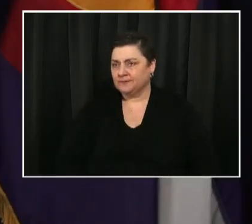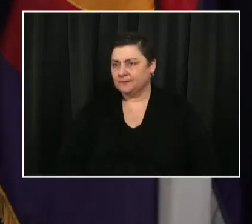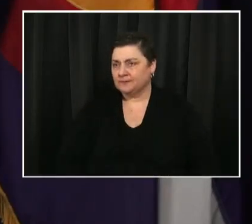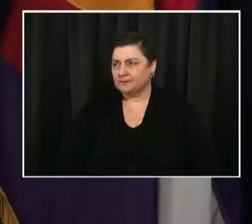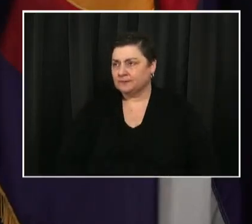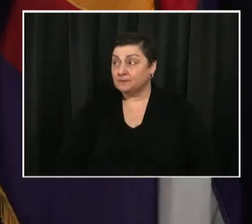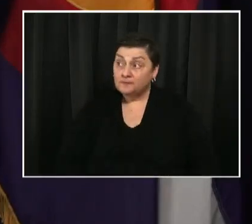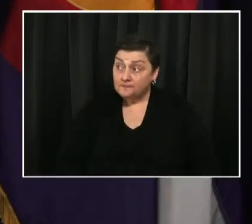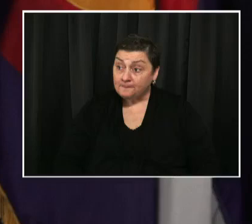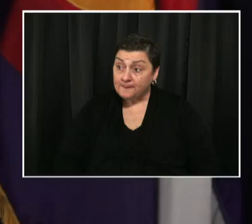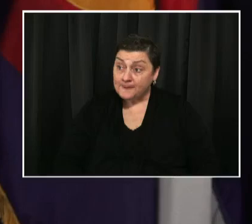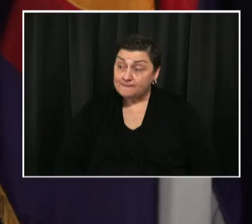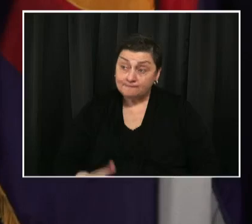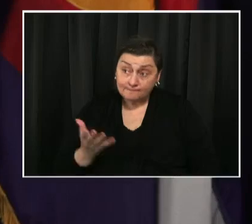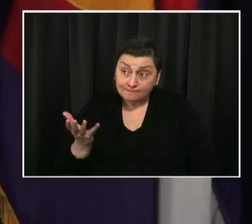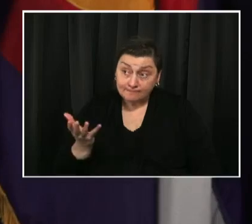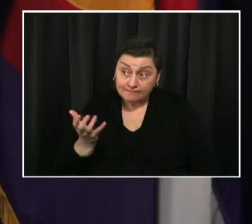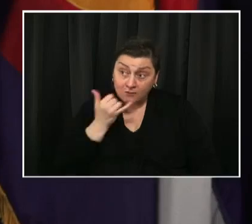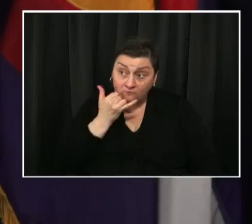Phone?